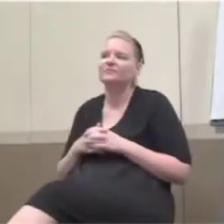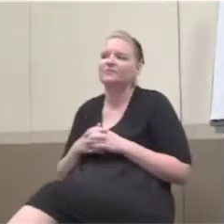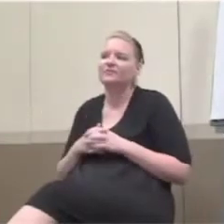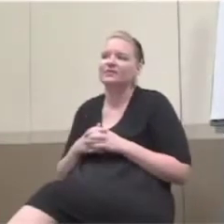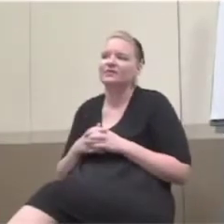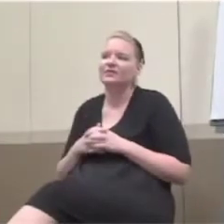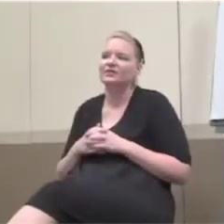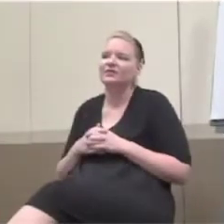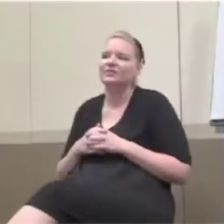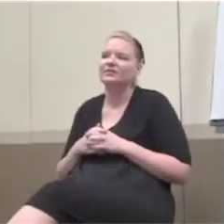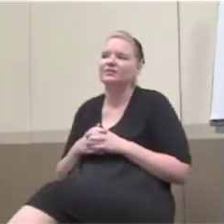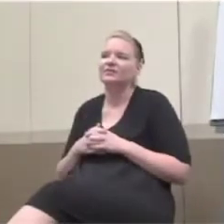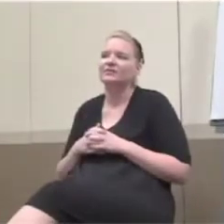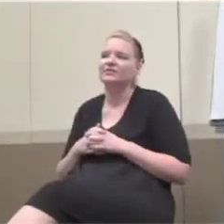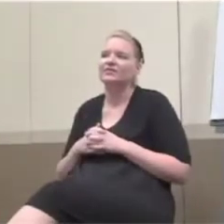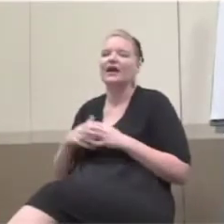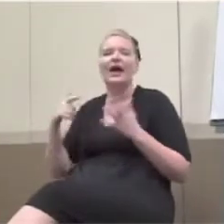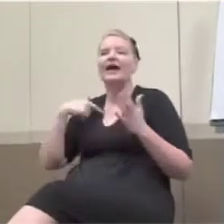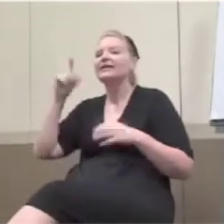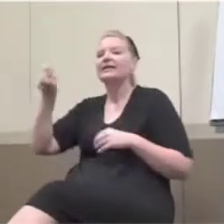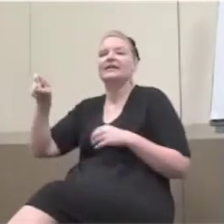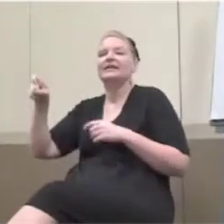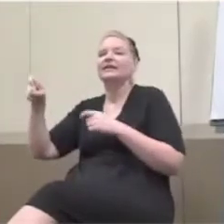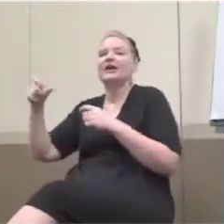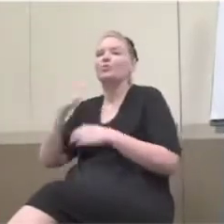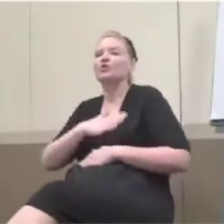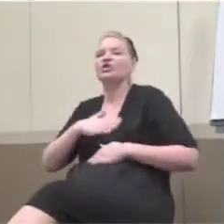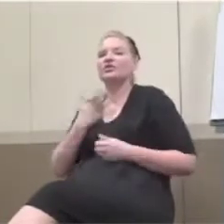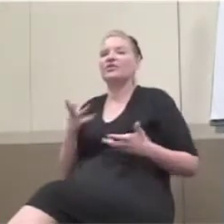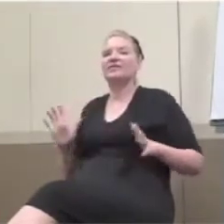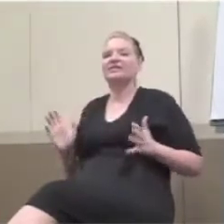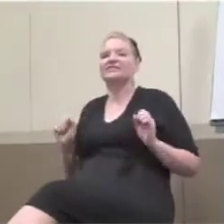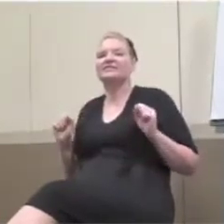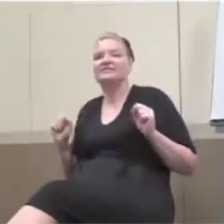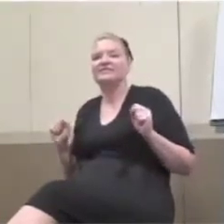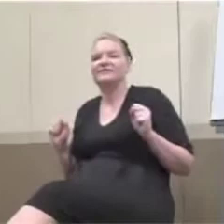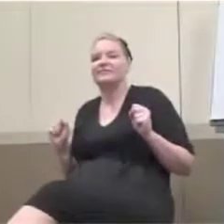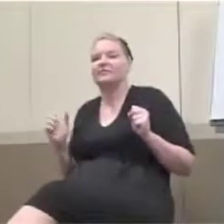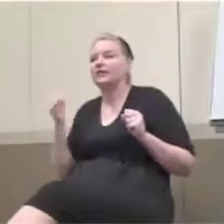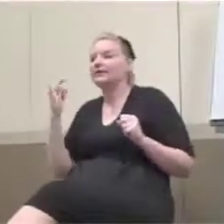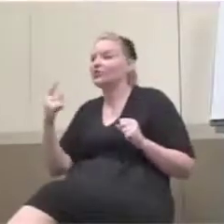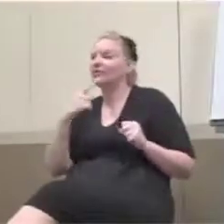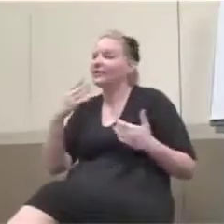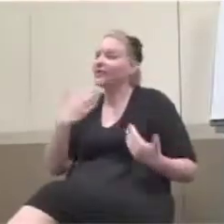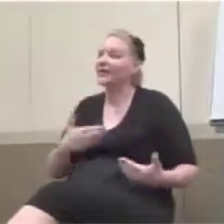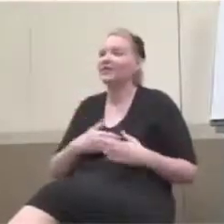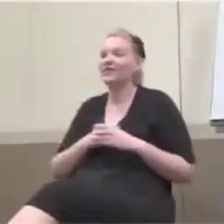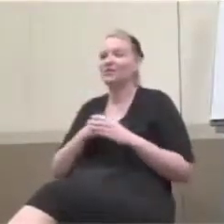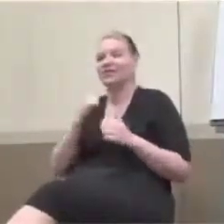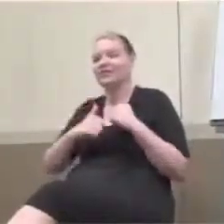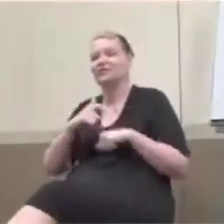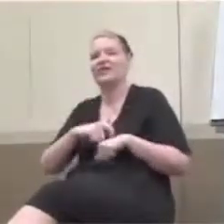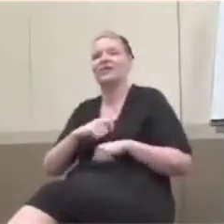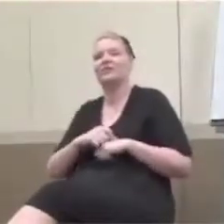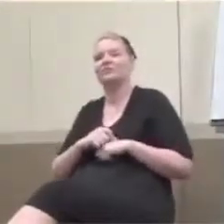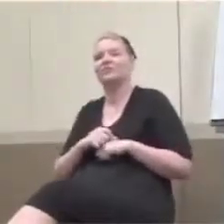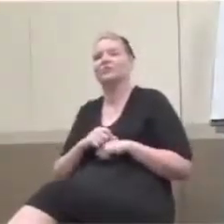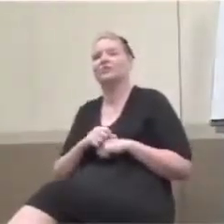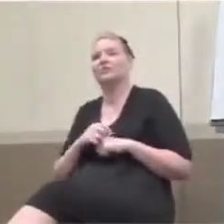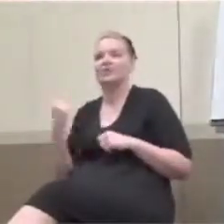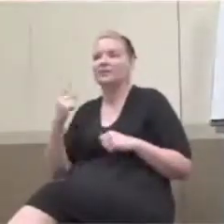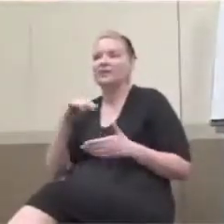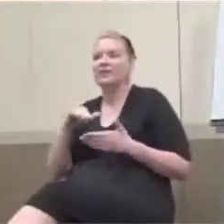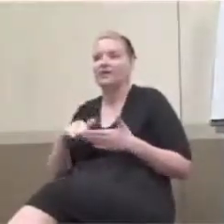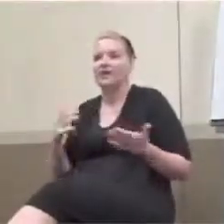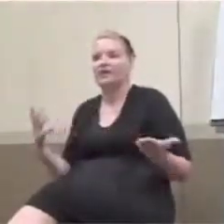To be honest, I just need the appreciation. Basically, that's what I need. If she actually like said thank you every day for it, or